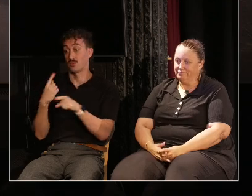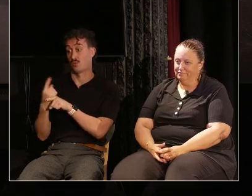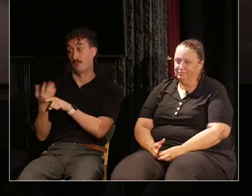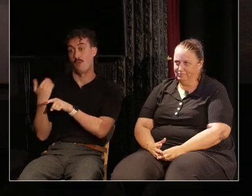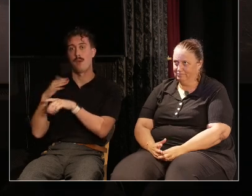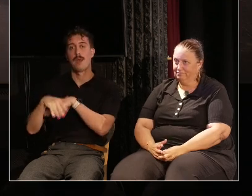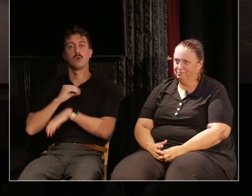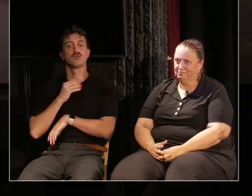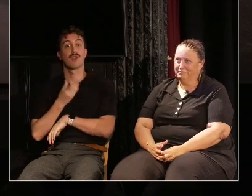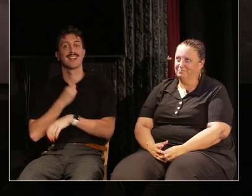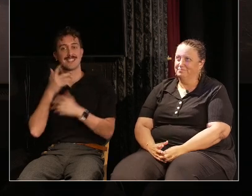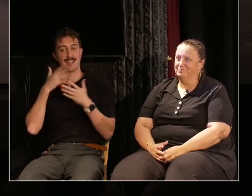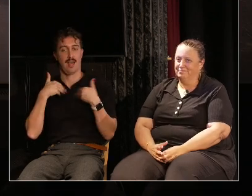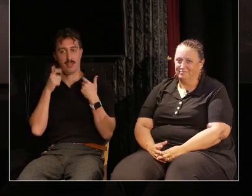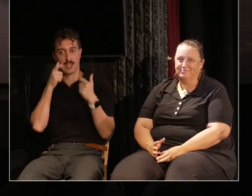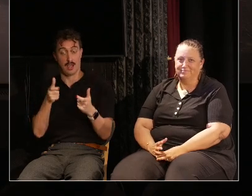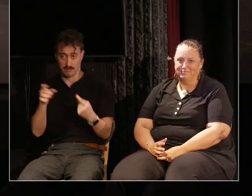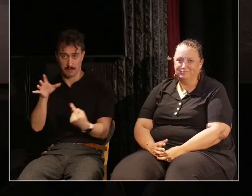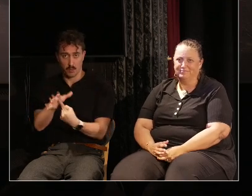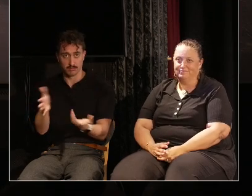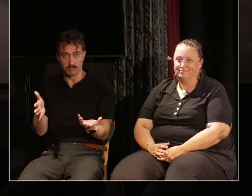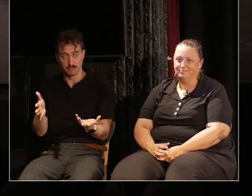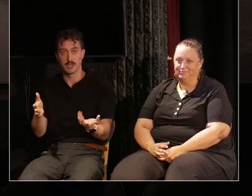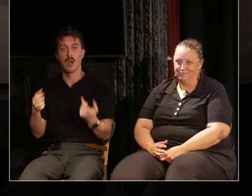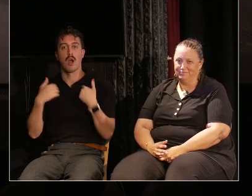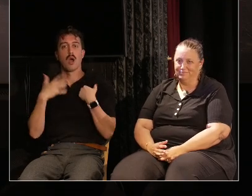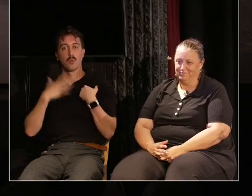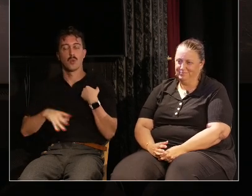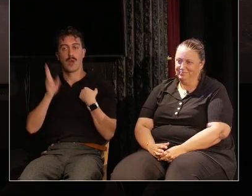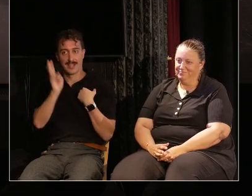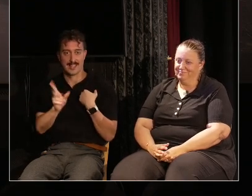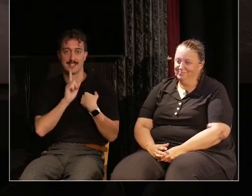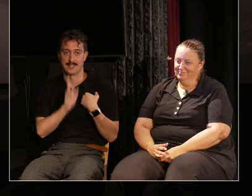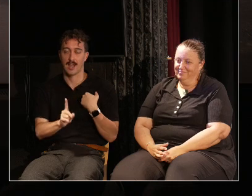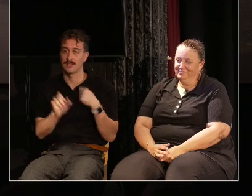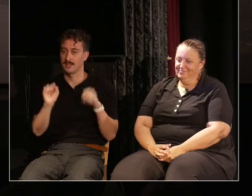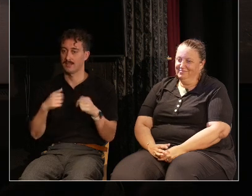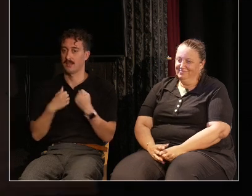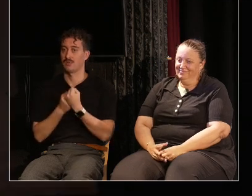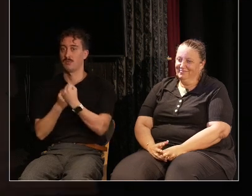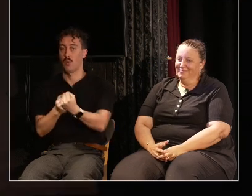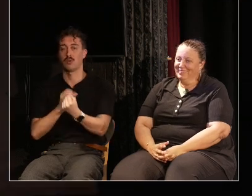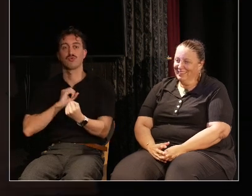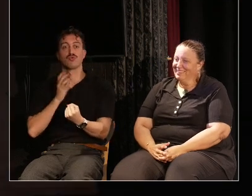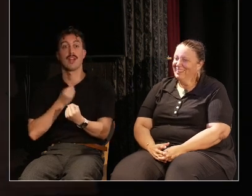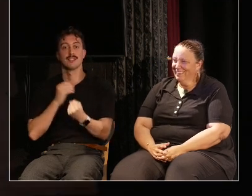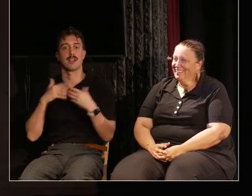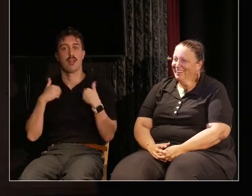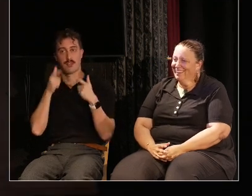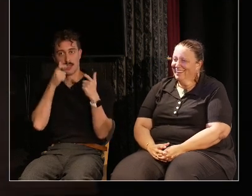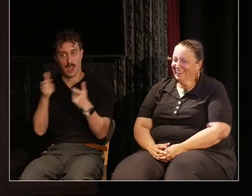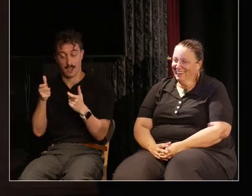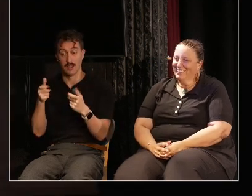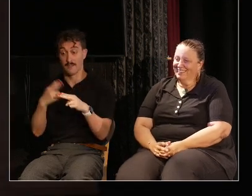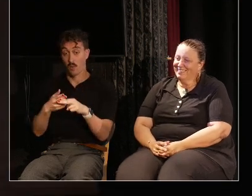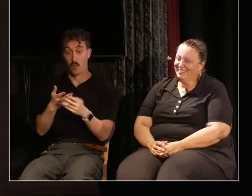how important it is. And, I, again, wanted to reiterate my support for that healthcare, for those opportunities for